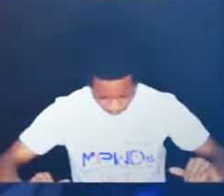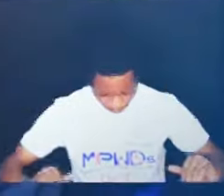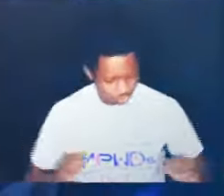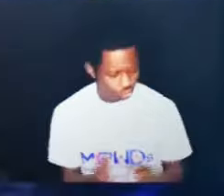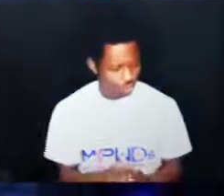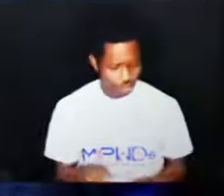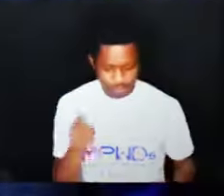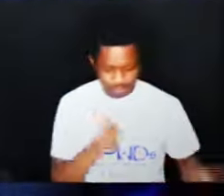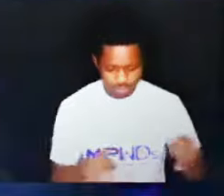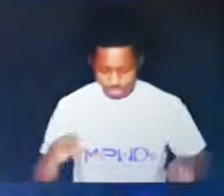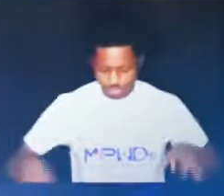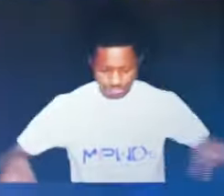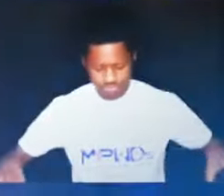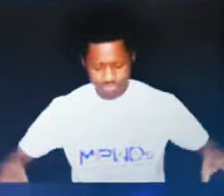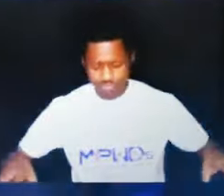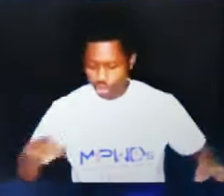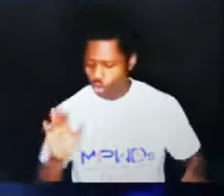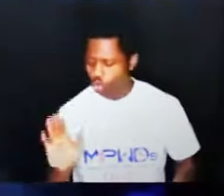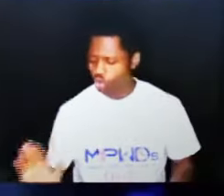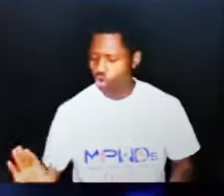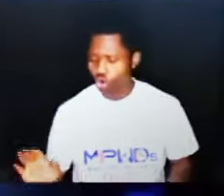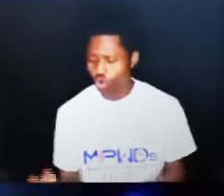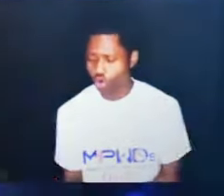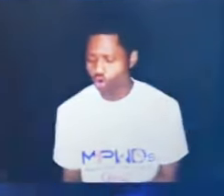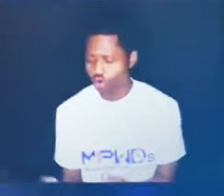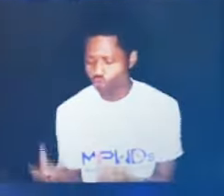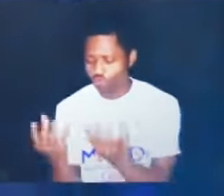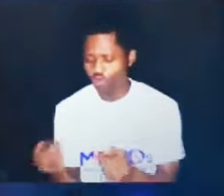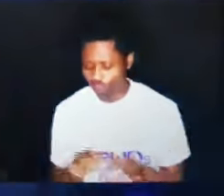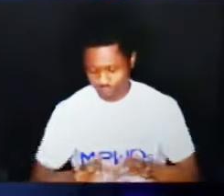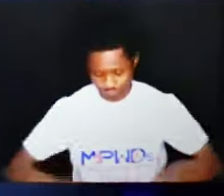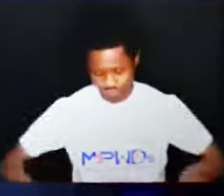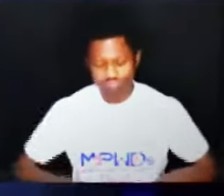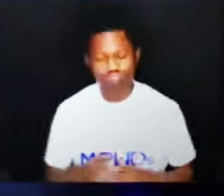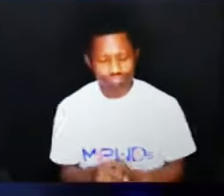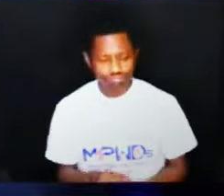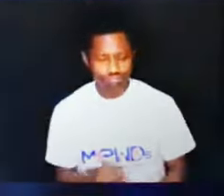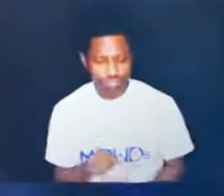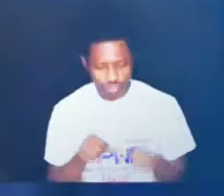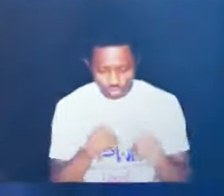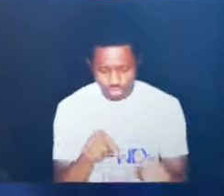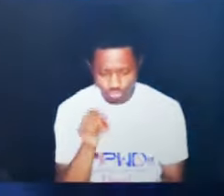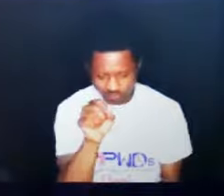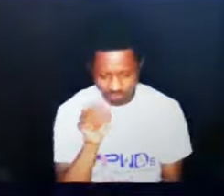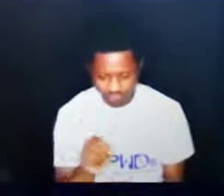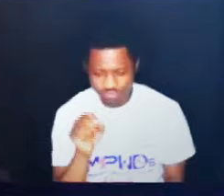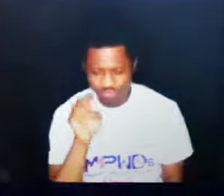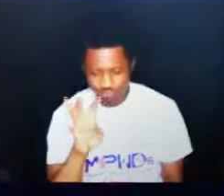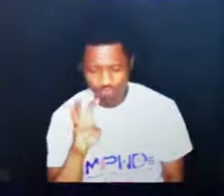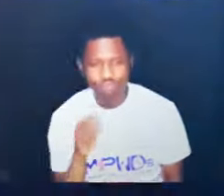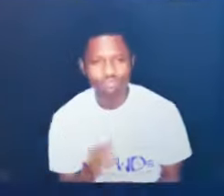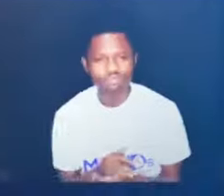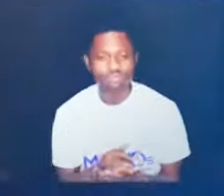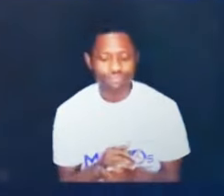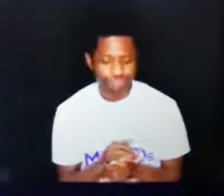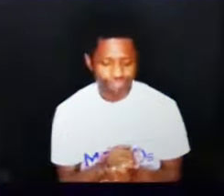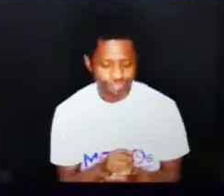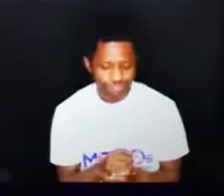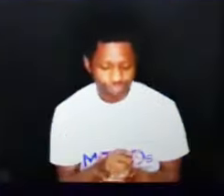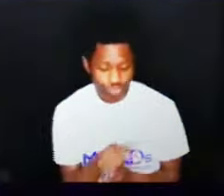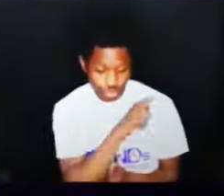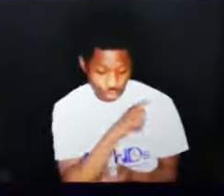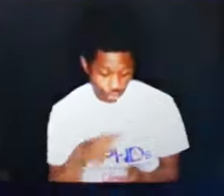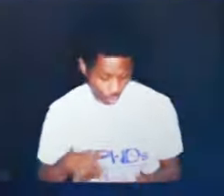no so ejina anchen. How did I know it? Eden ana me hunu wei. Verse 4. Ye hwe nyimu nan no. The Lord looked